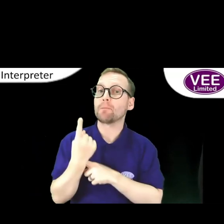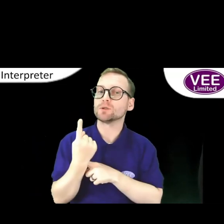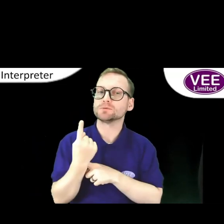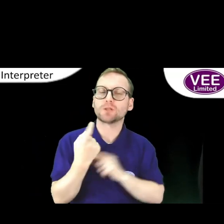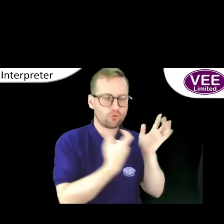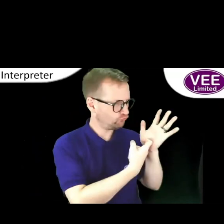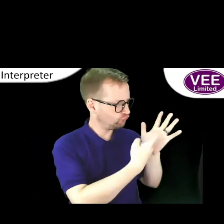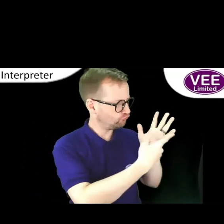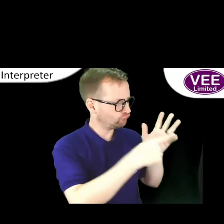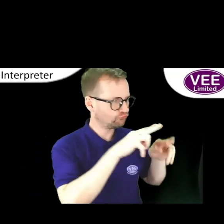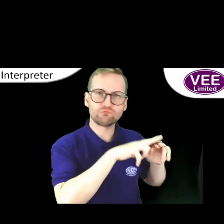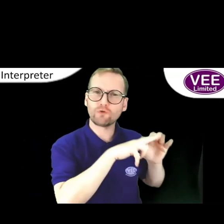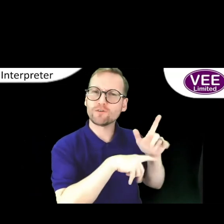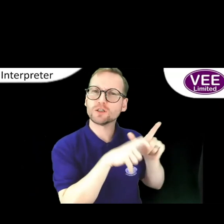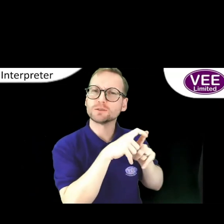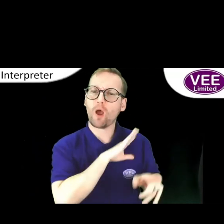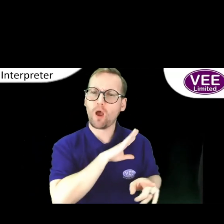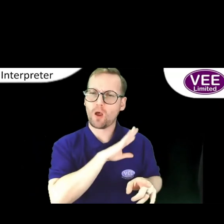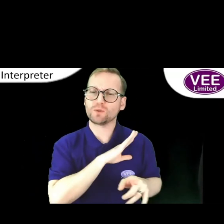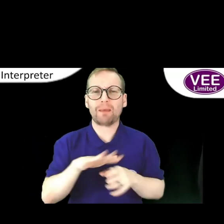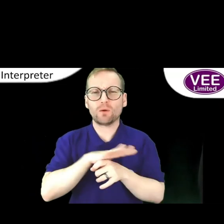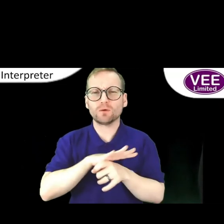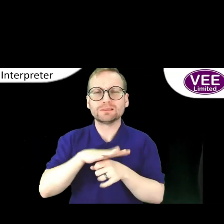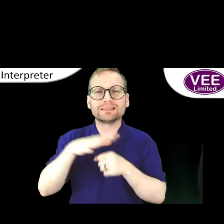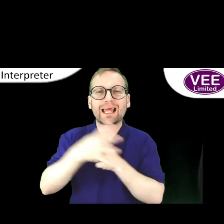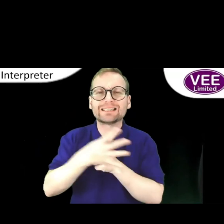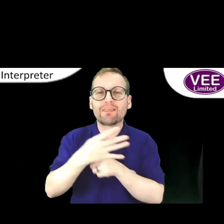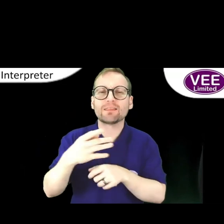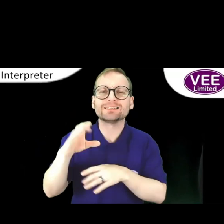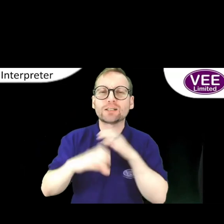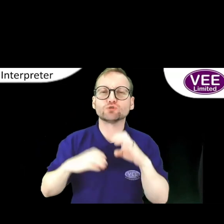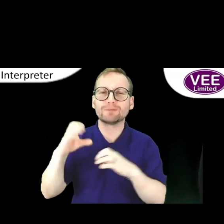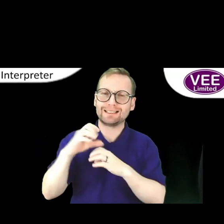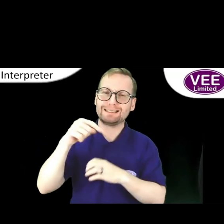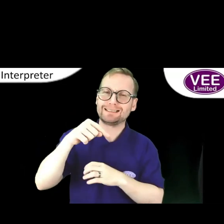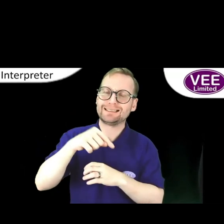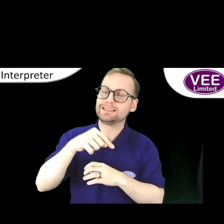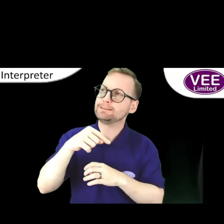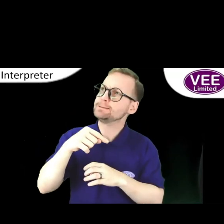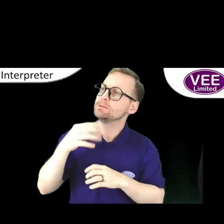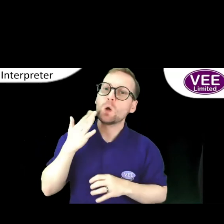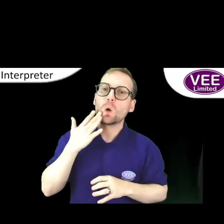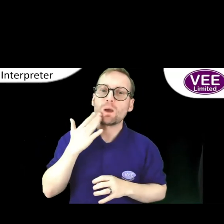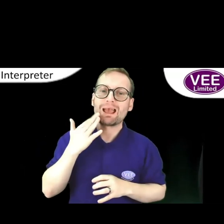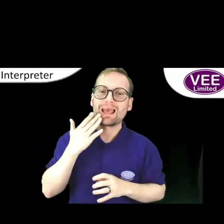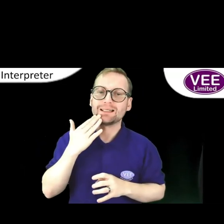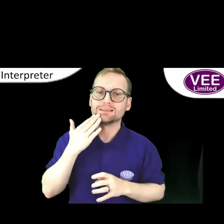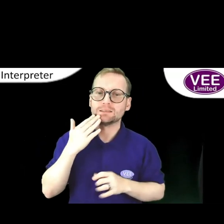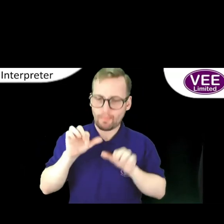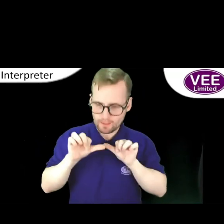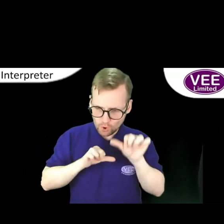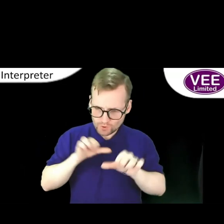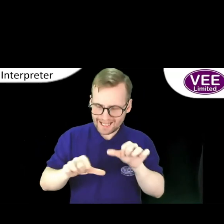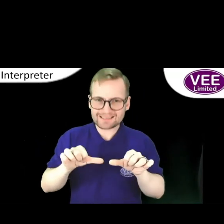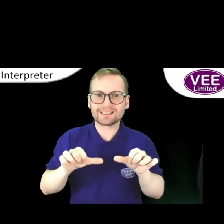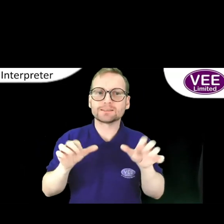were around the middle of the 19th century. And it was a time during which the process known as